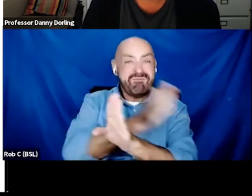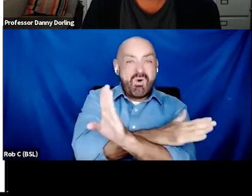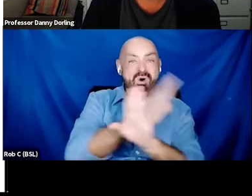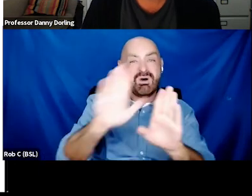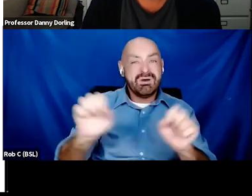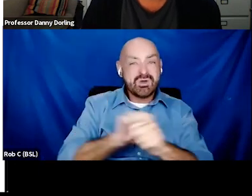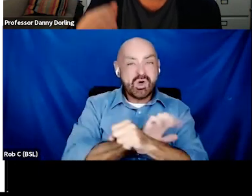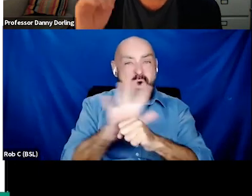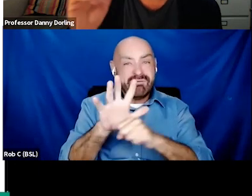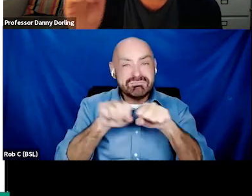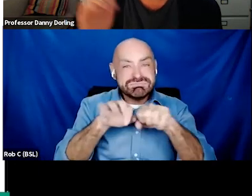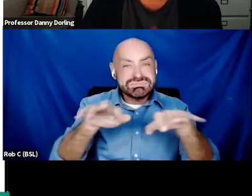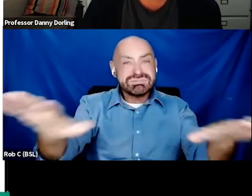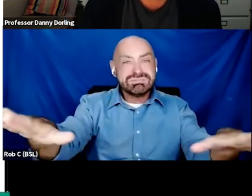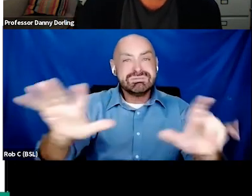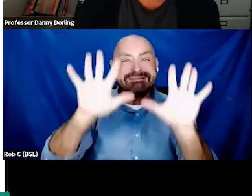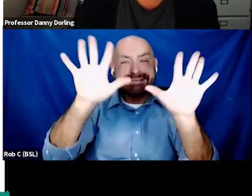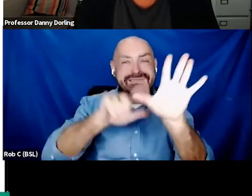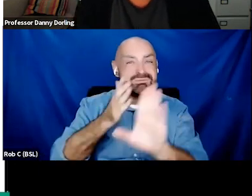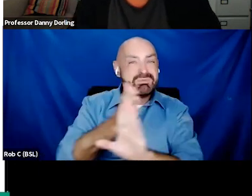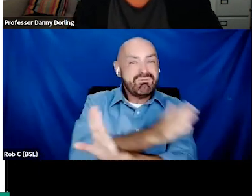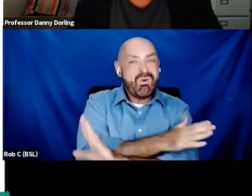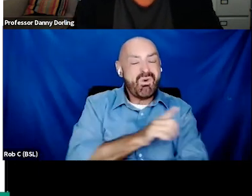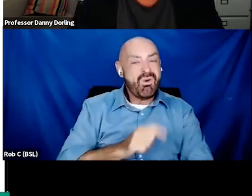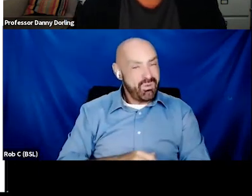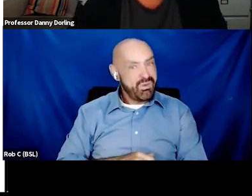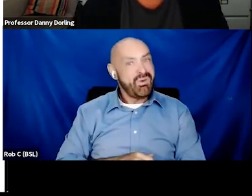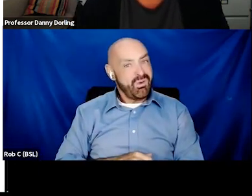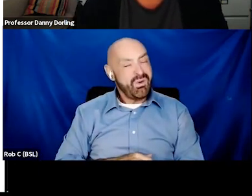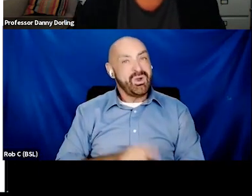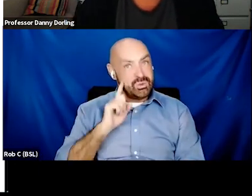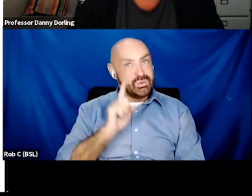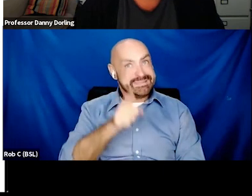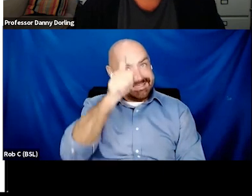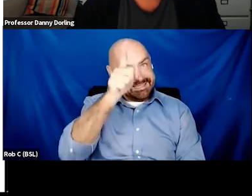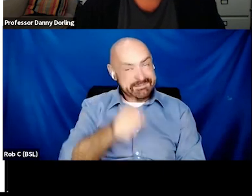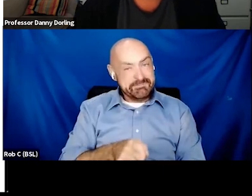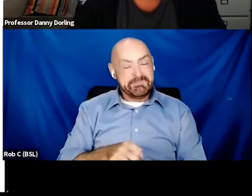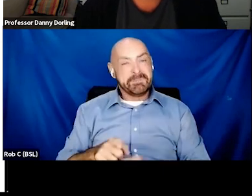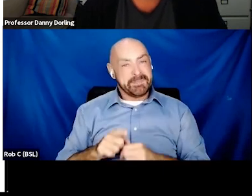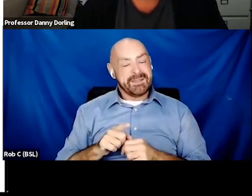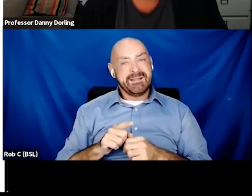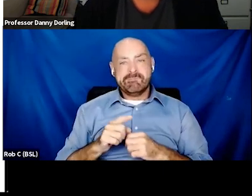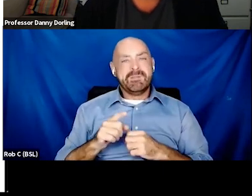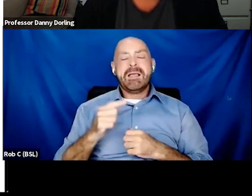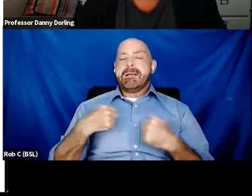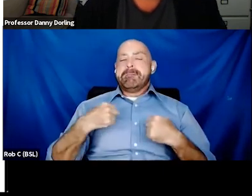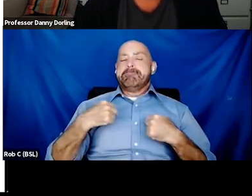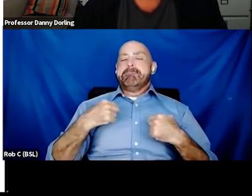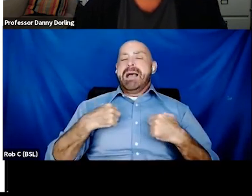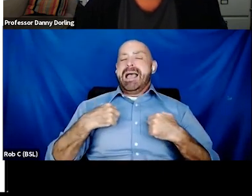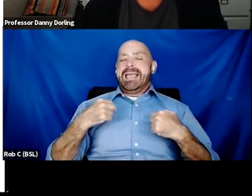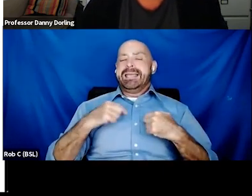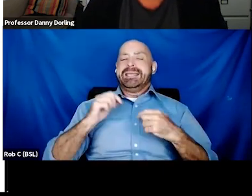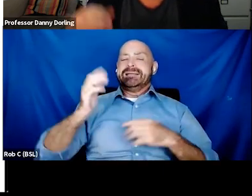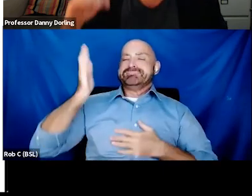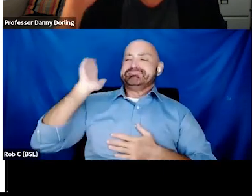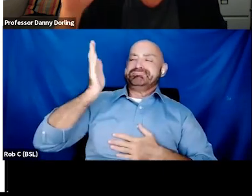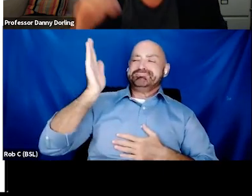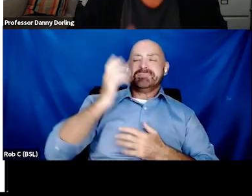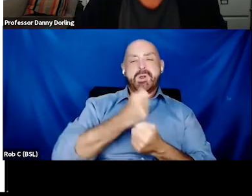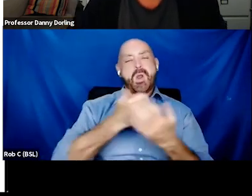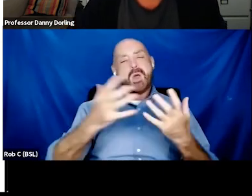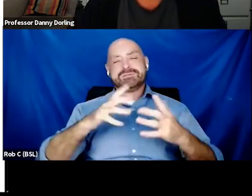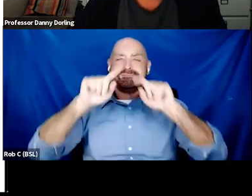COVID. And if you look carefully at that graph, I'm afraid there are going to be a lot of graphs, that's just what I do. But if you look carefully at that graph, you'll see